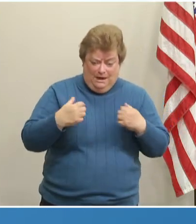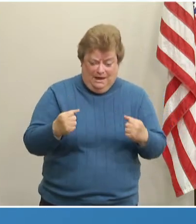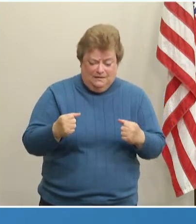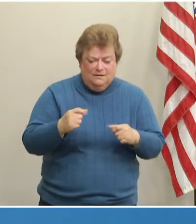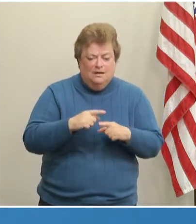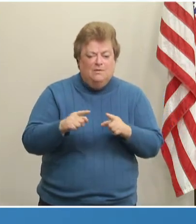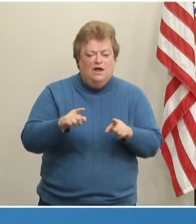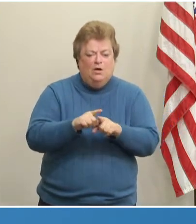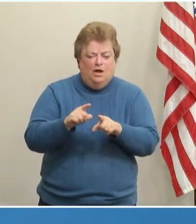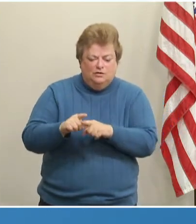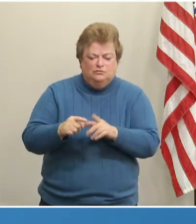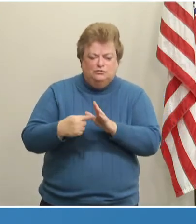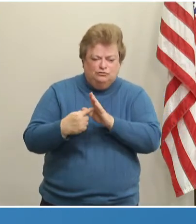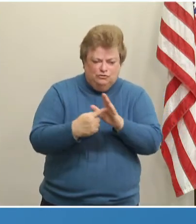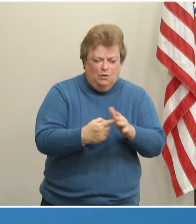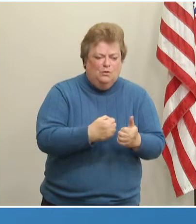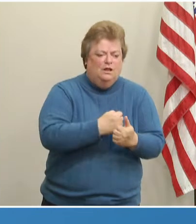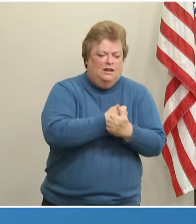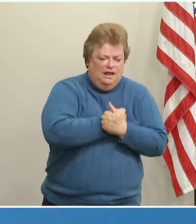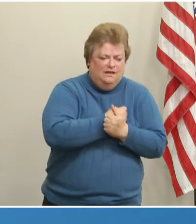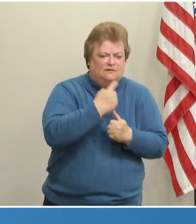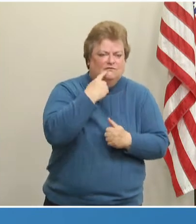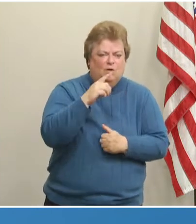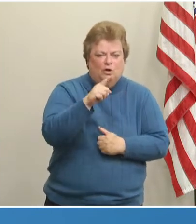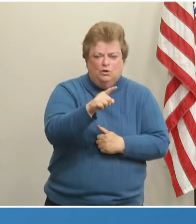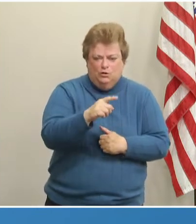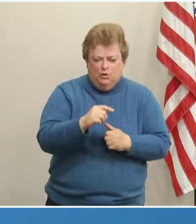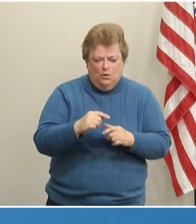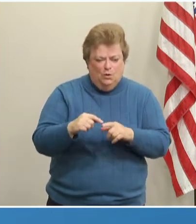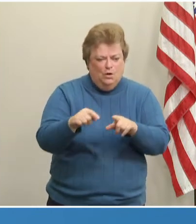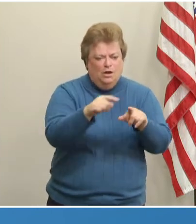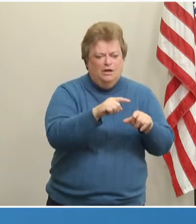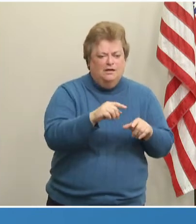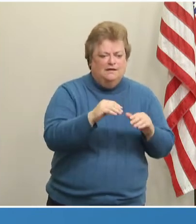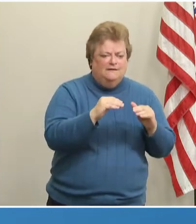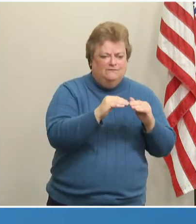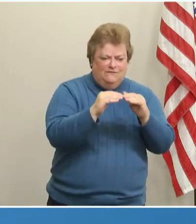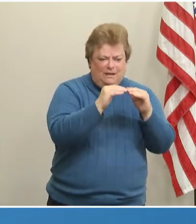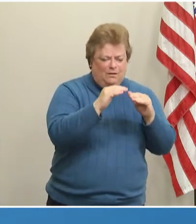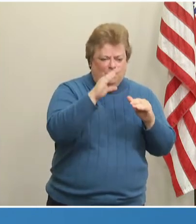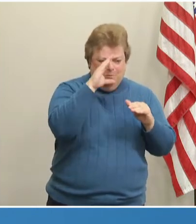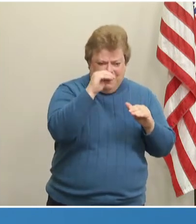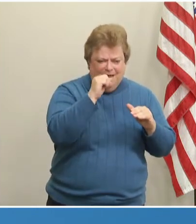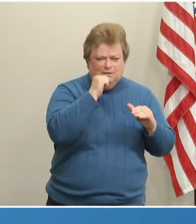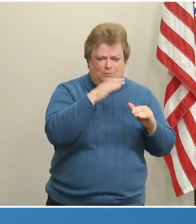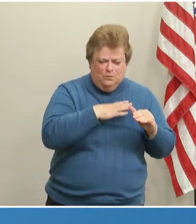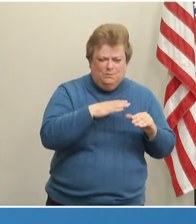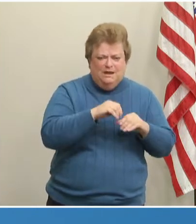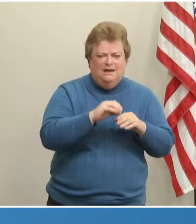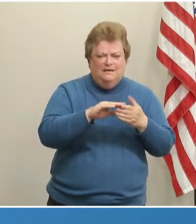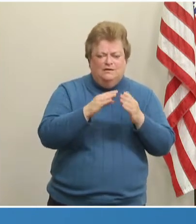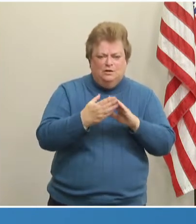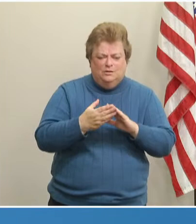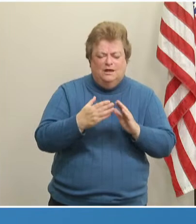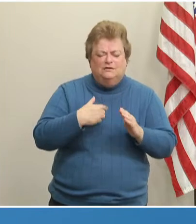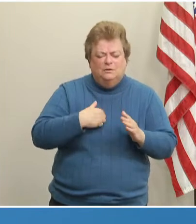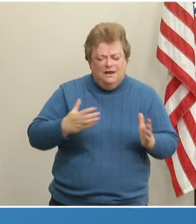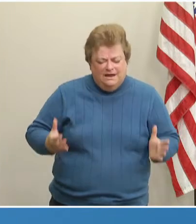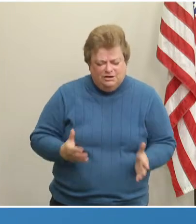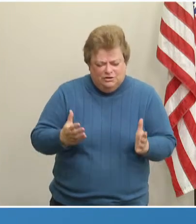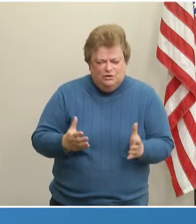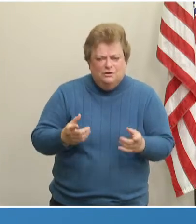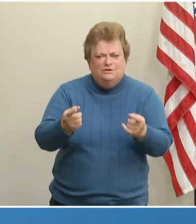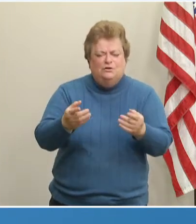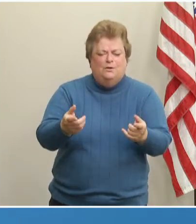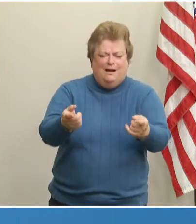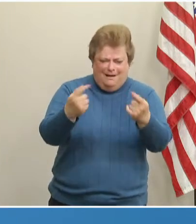to show love for your fellow men and women in this community. So I encourage you, come out,